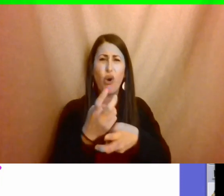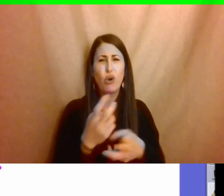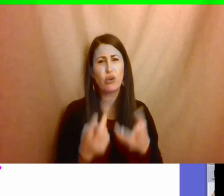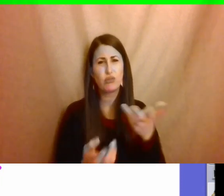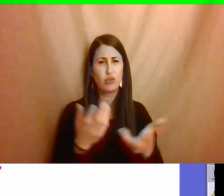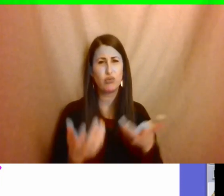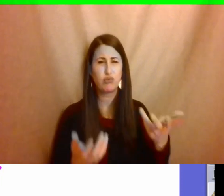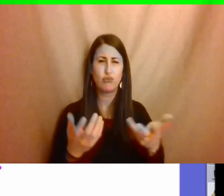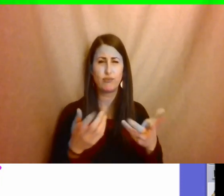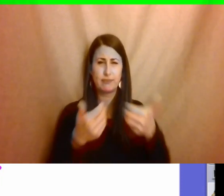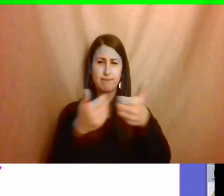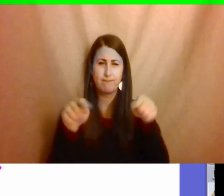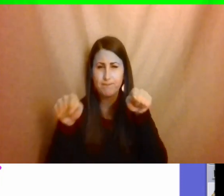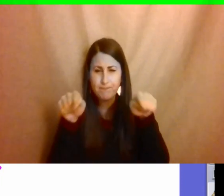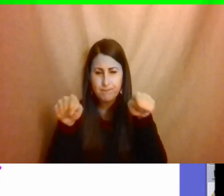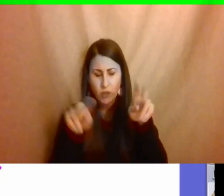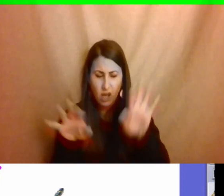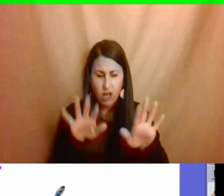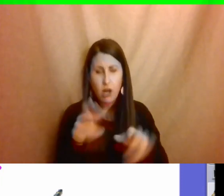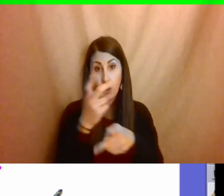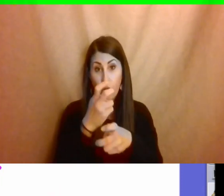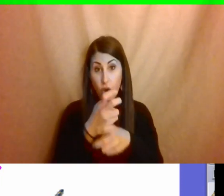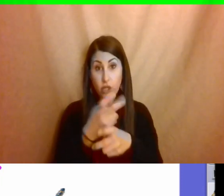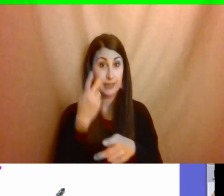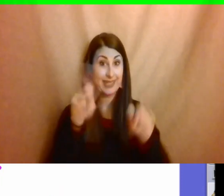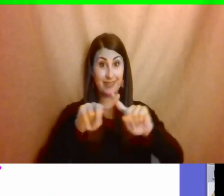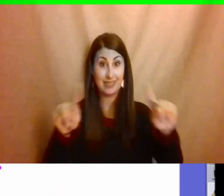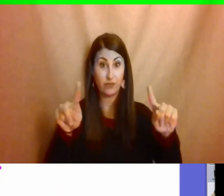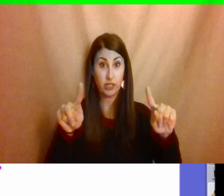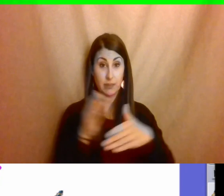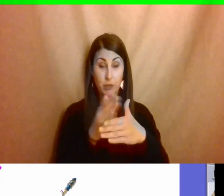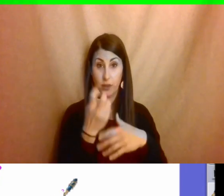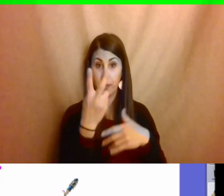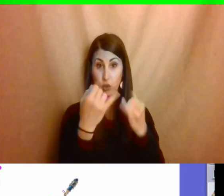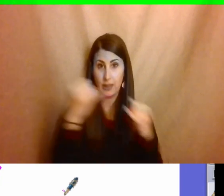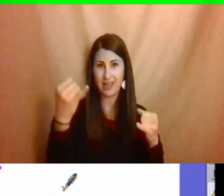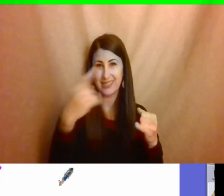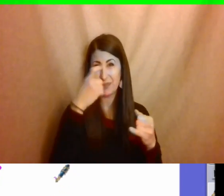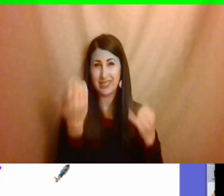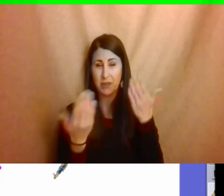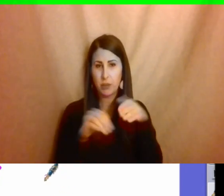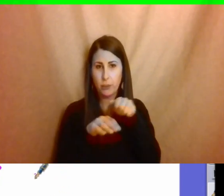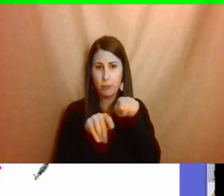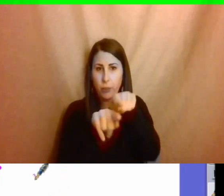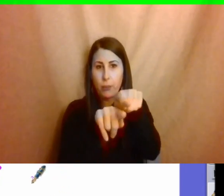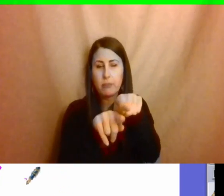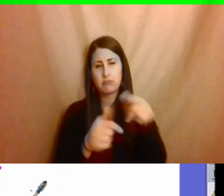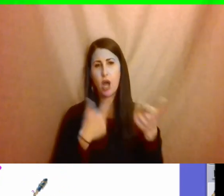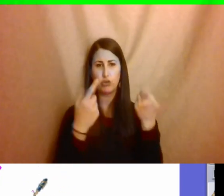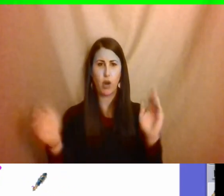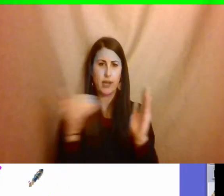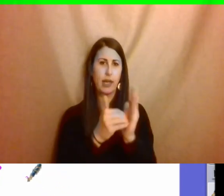of hard to see the difference between those two lines. They may overlap. So let me try that again and maybe do it